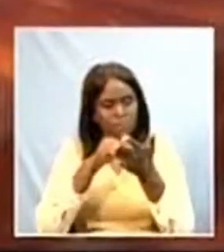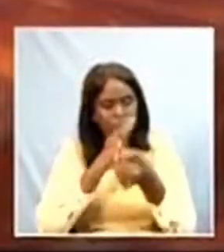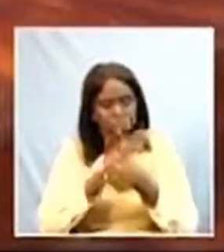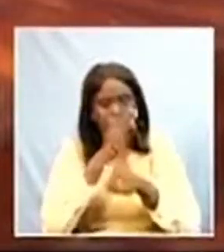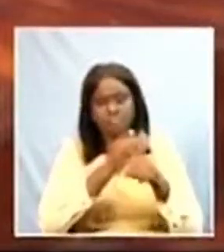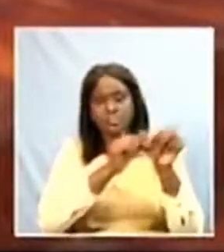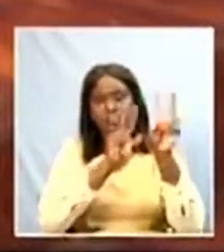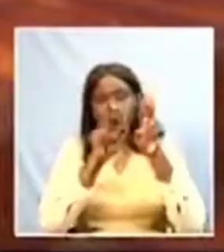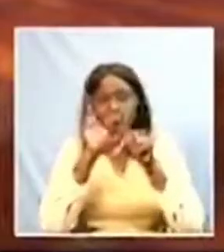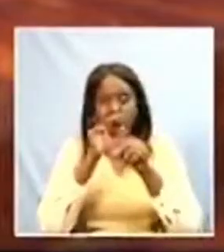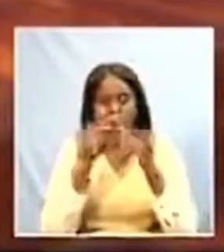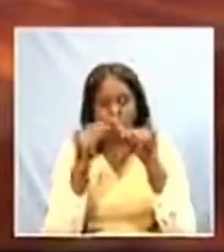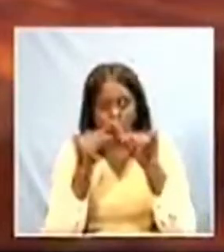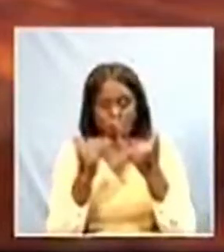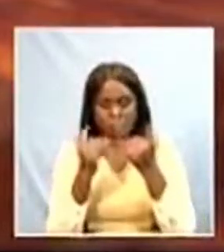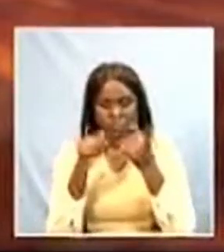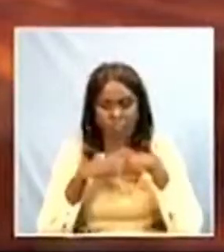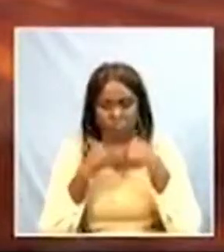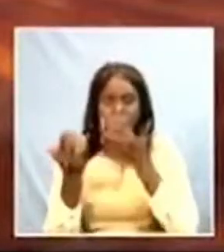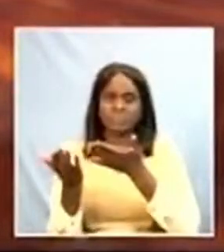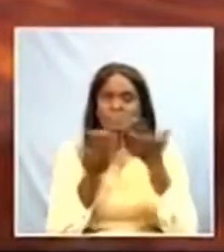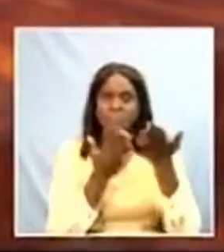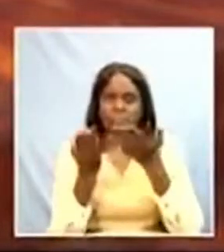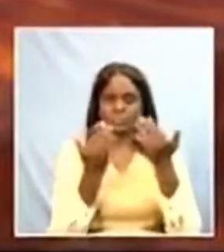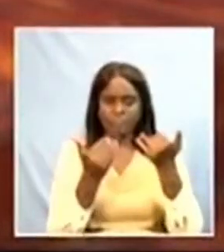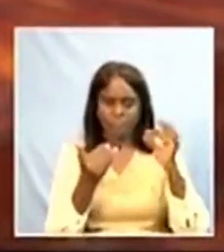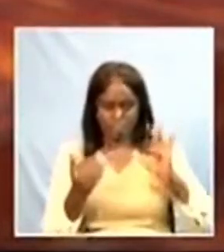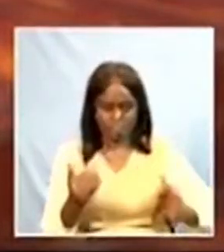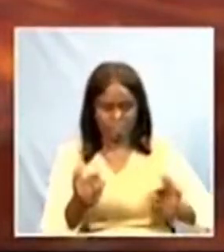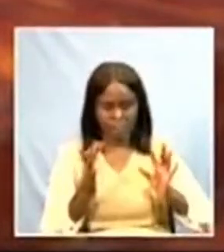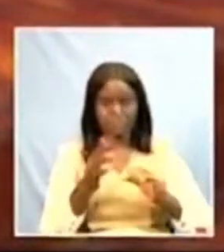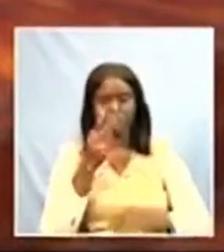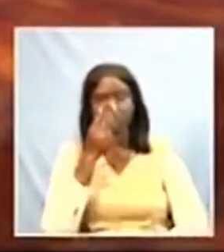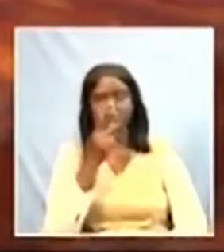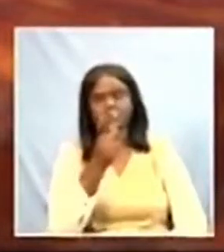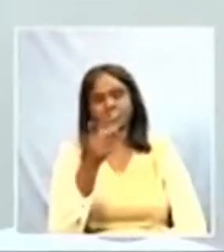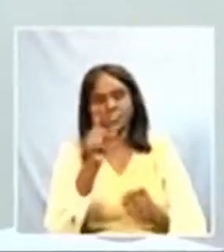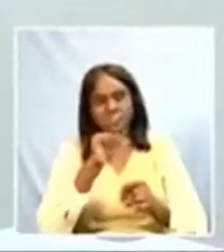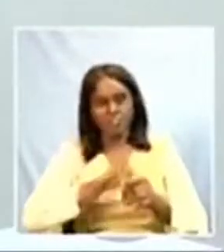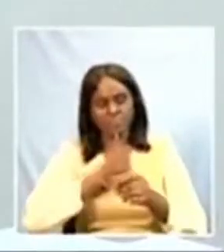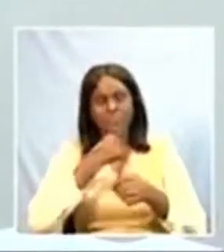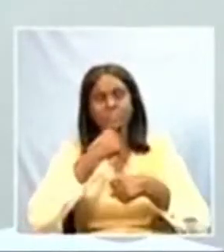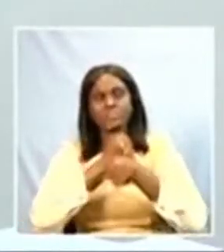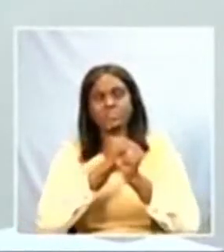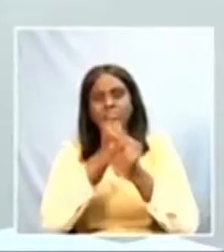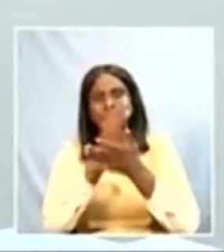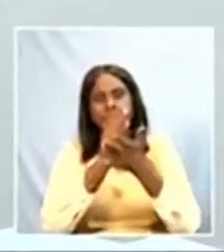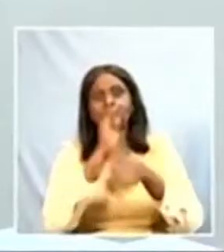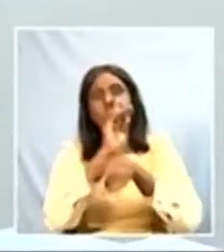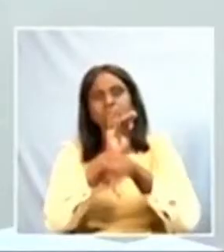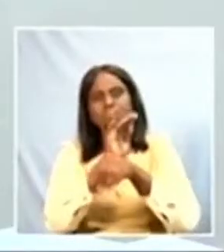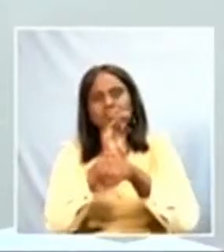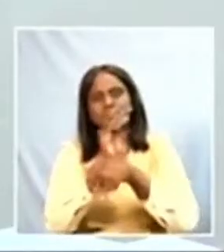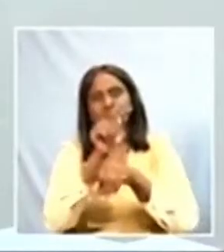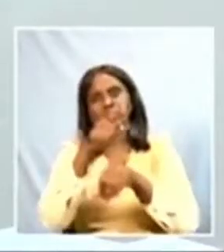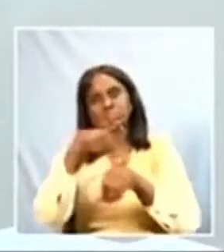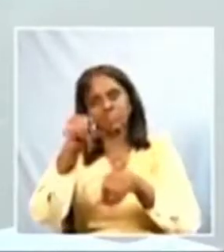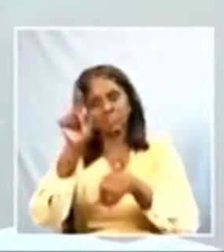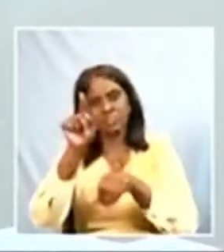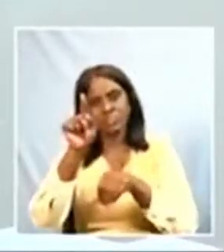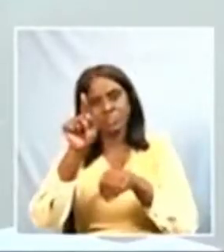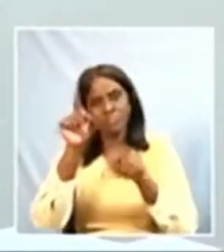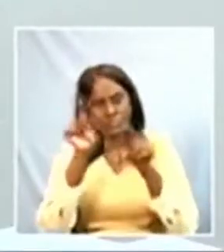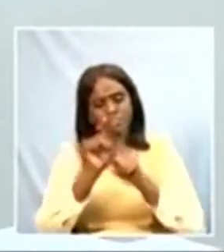inspection, then now we deliver to the beneficiaries. You see, when we make certain comments, you go